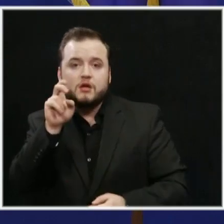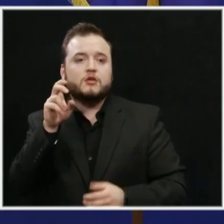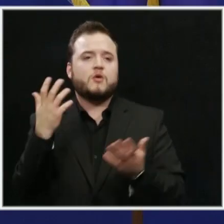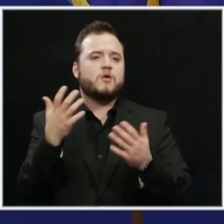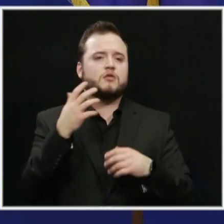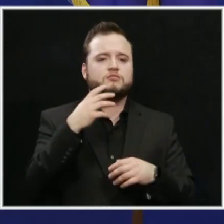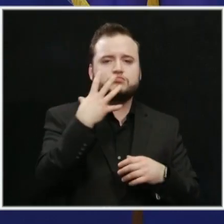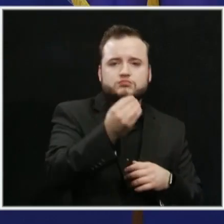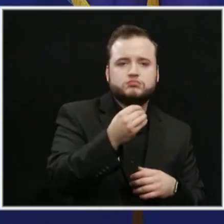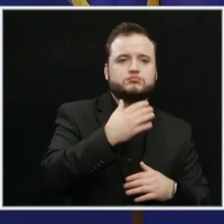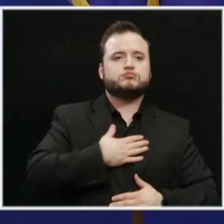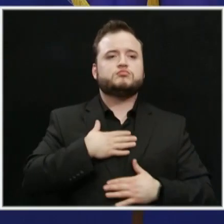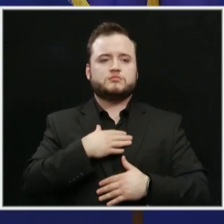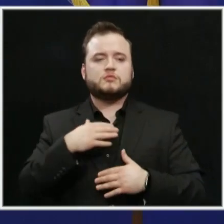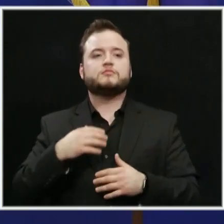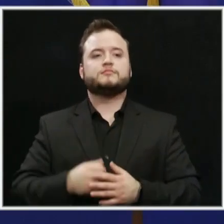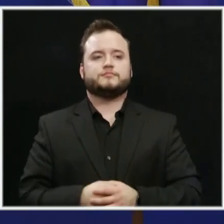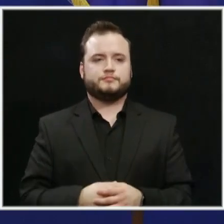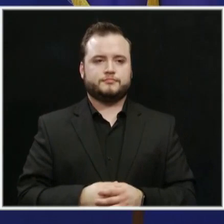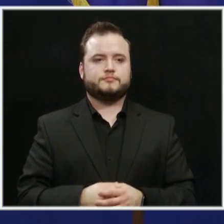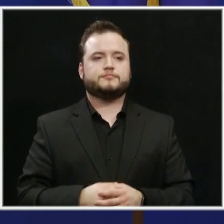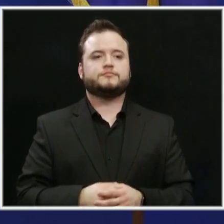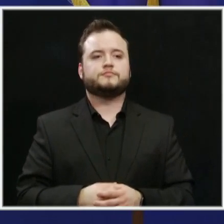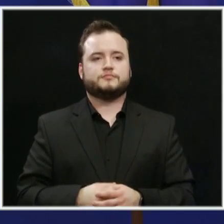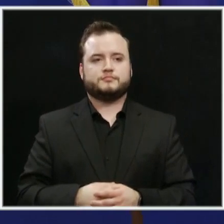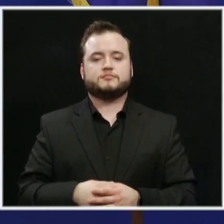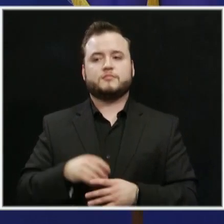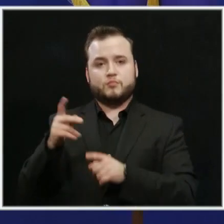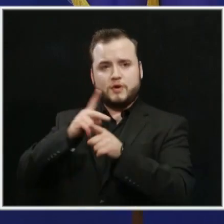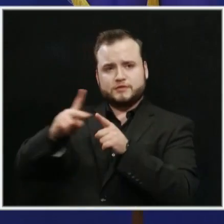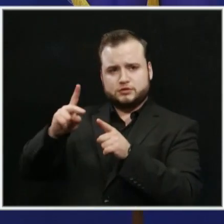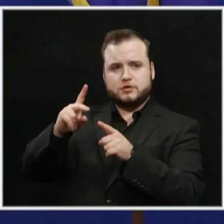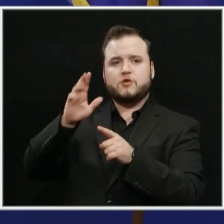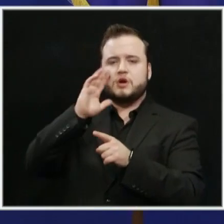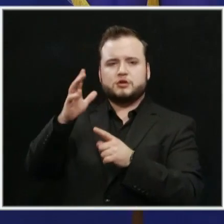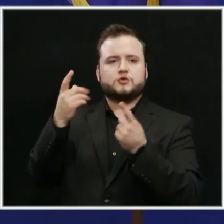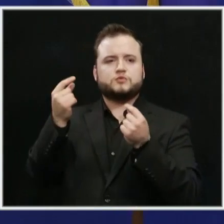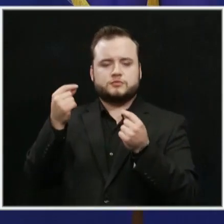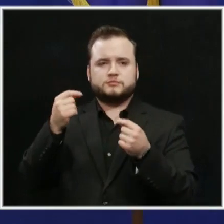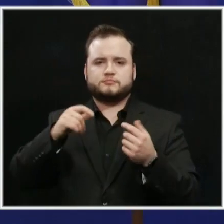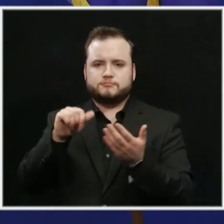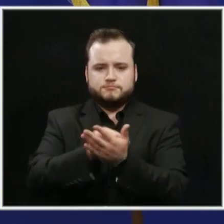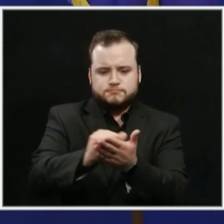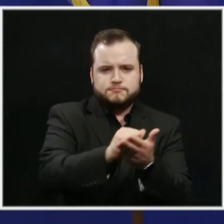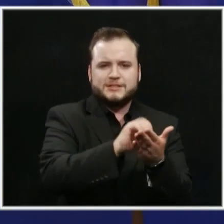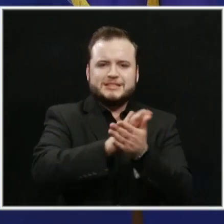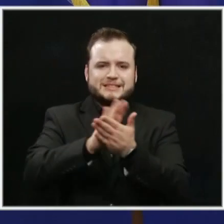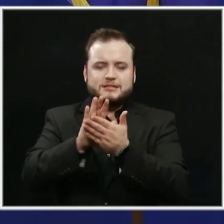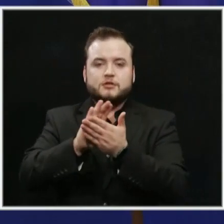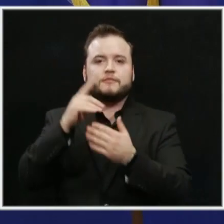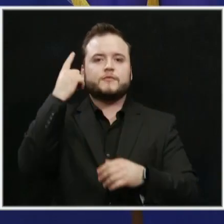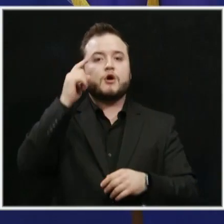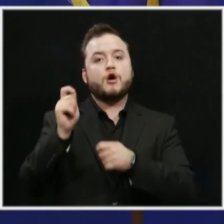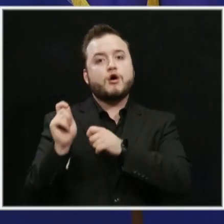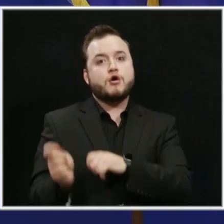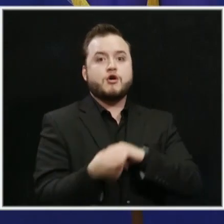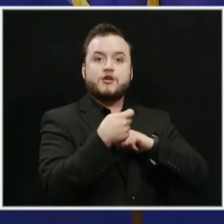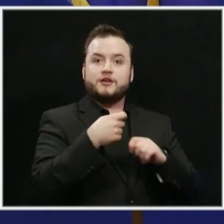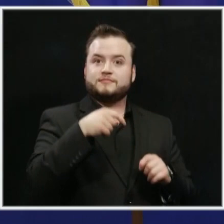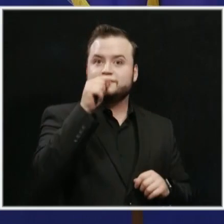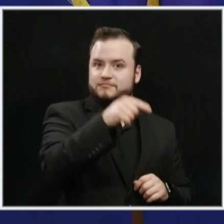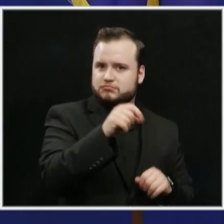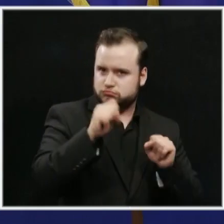do this. They'll be disinfecting if you're using a cart. We say single riders is the best, but if there's a family, it's a spouses or